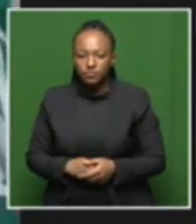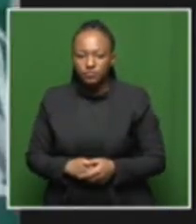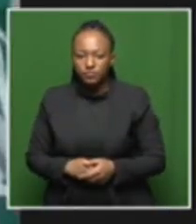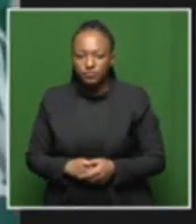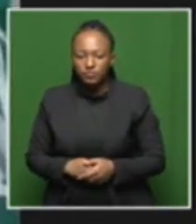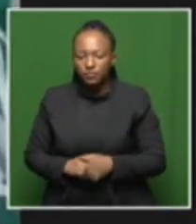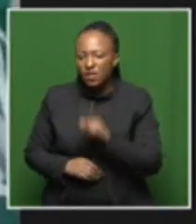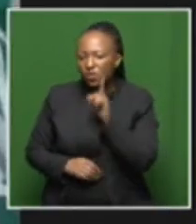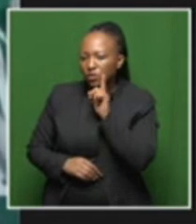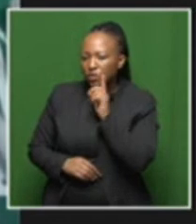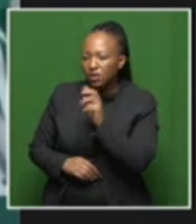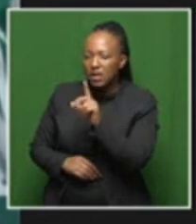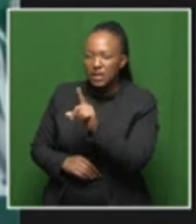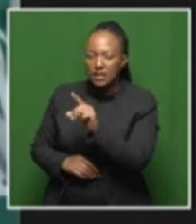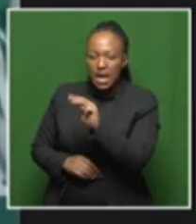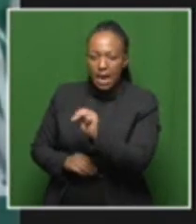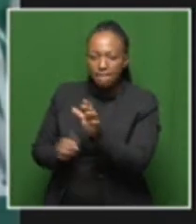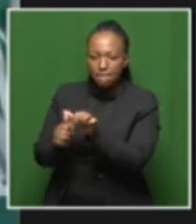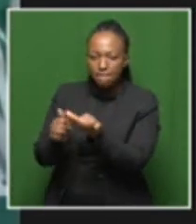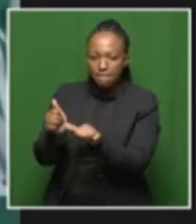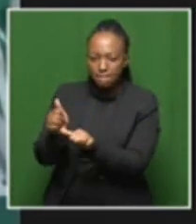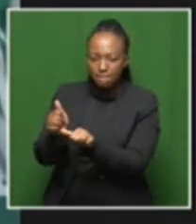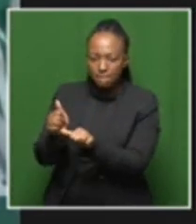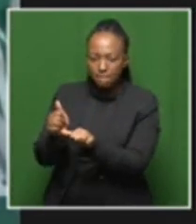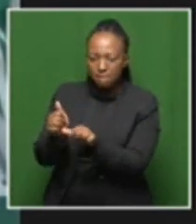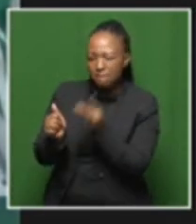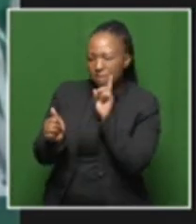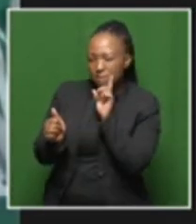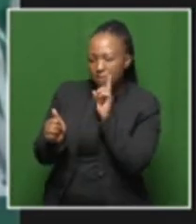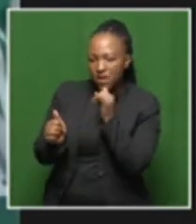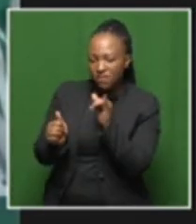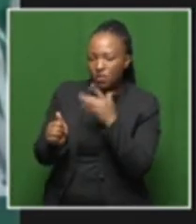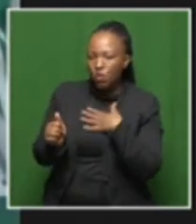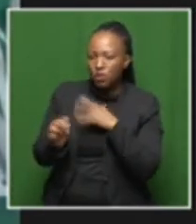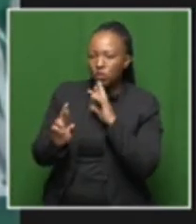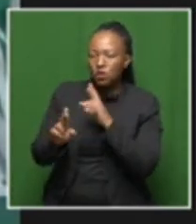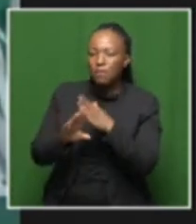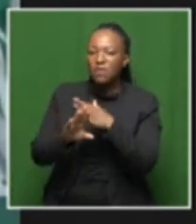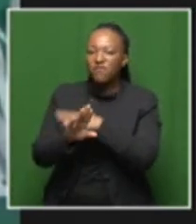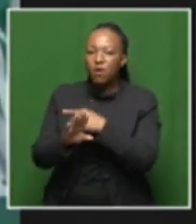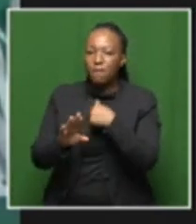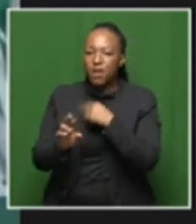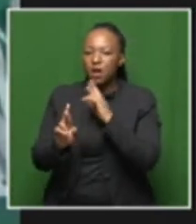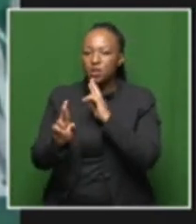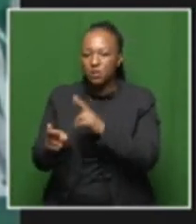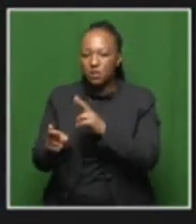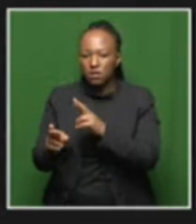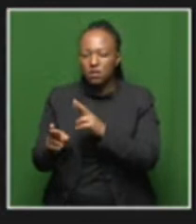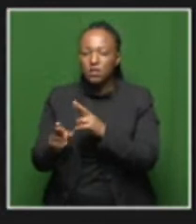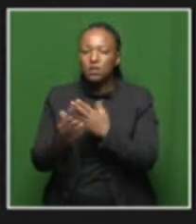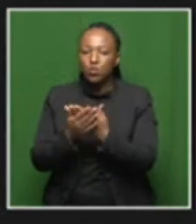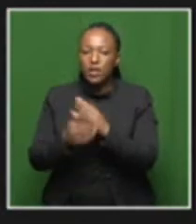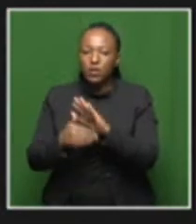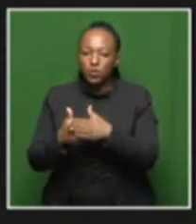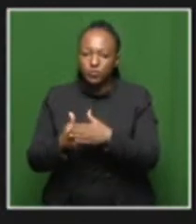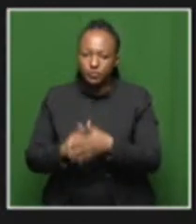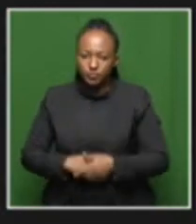has questions that you'd want to answer first before I respond on other answers, and then we'll close.